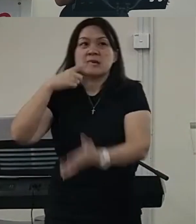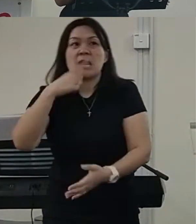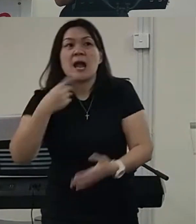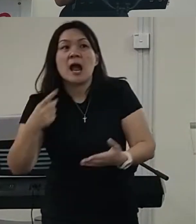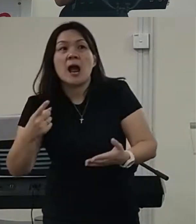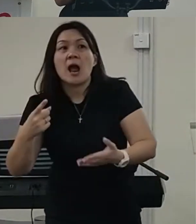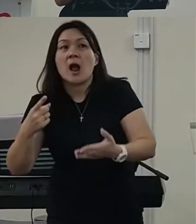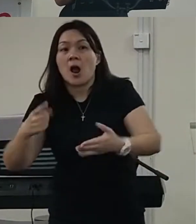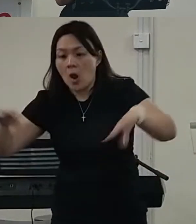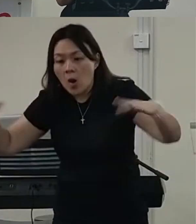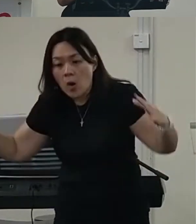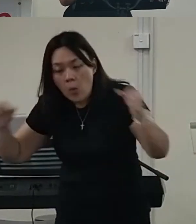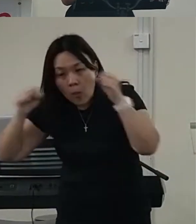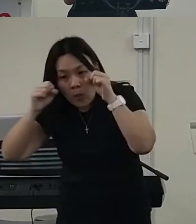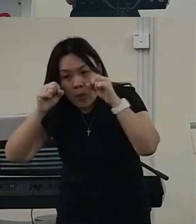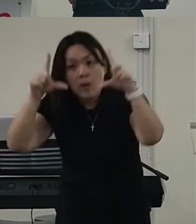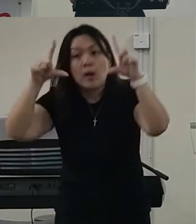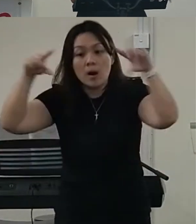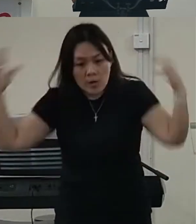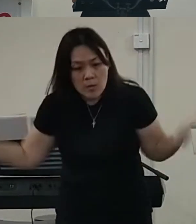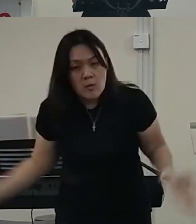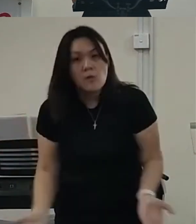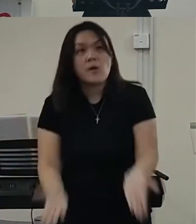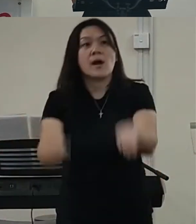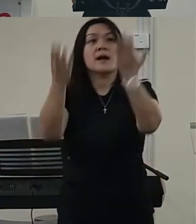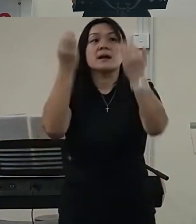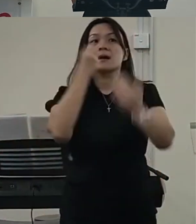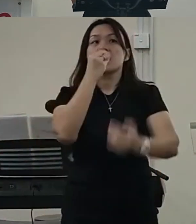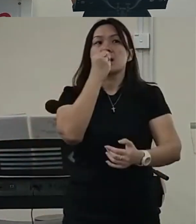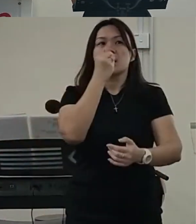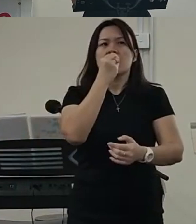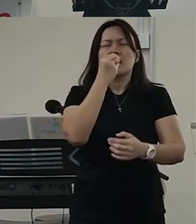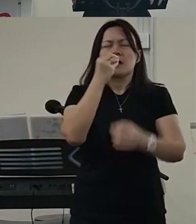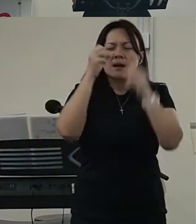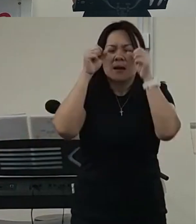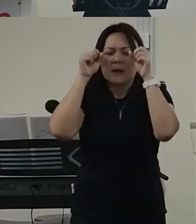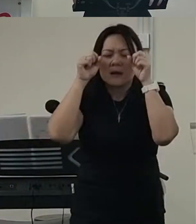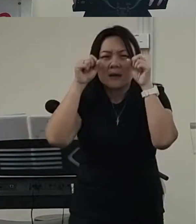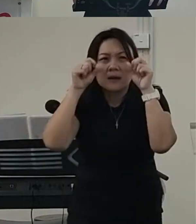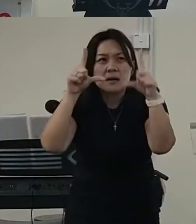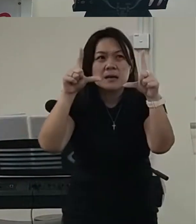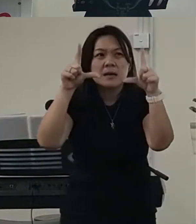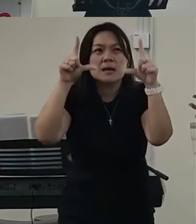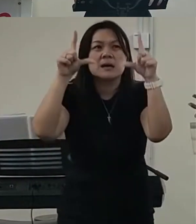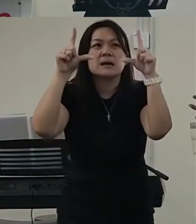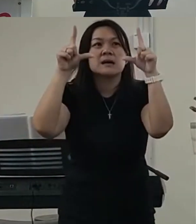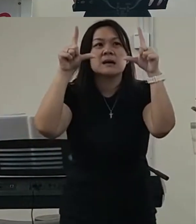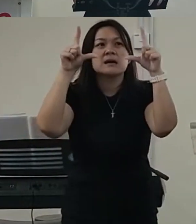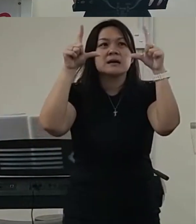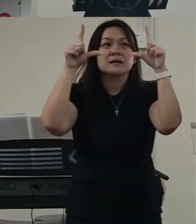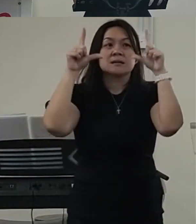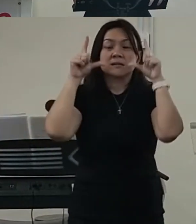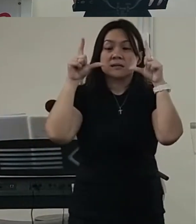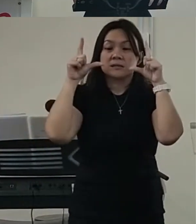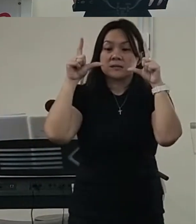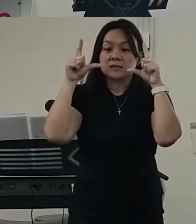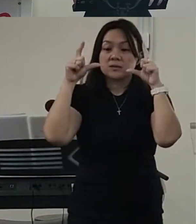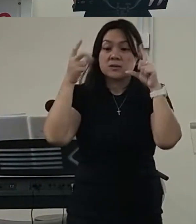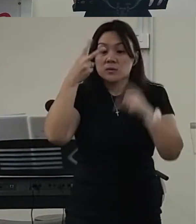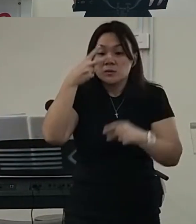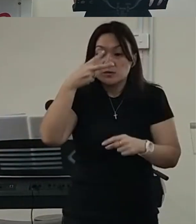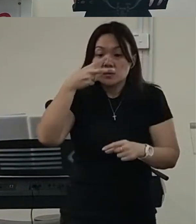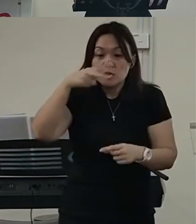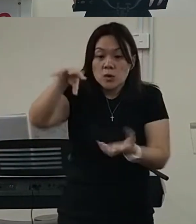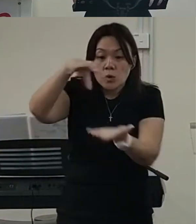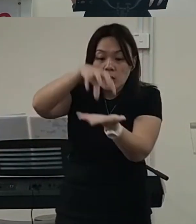and Elijah got uphe looked and by his headwas a cake baked on coalsin other words there's a hot cake there